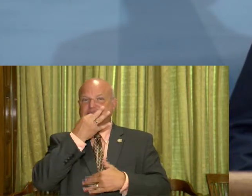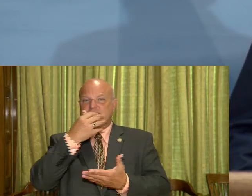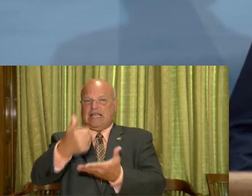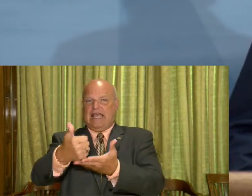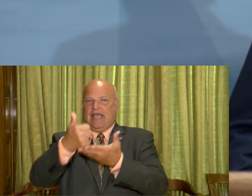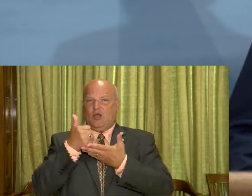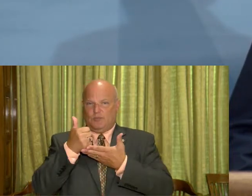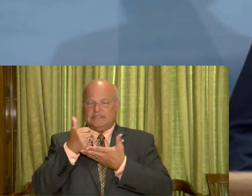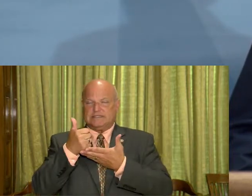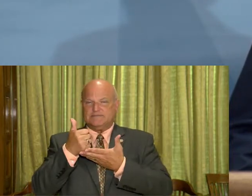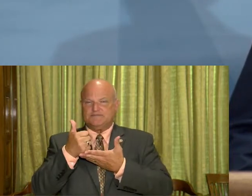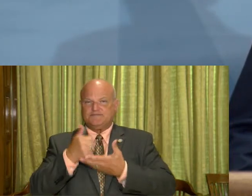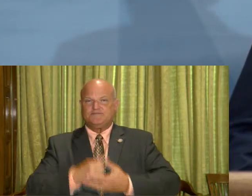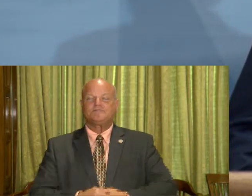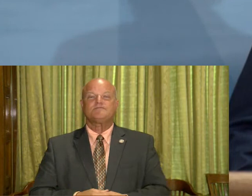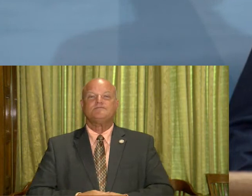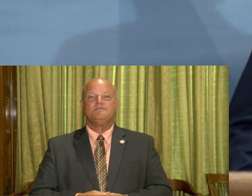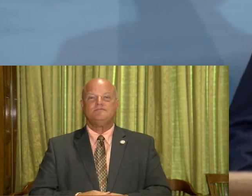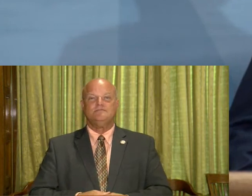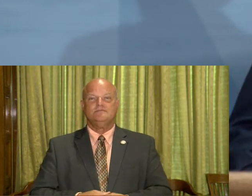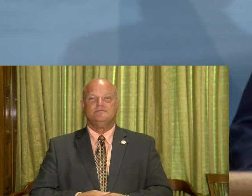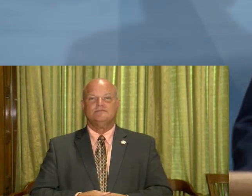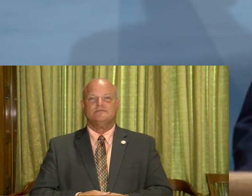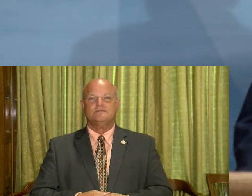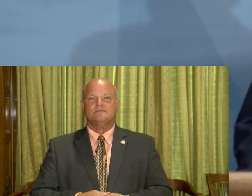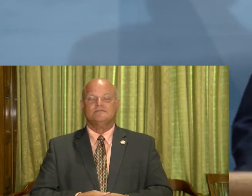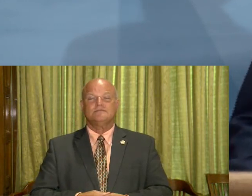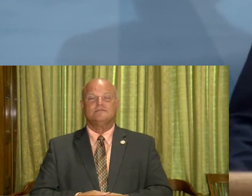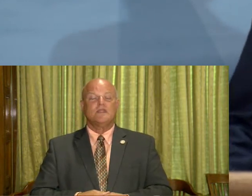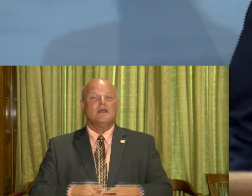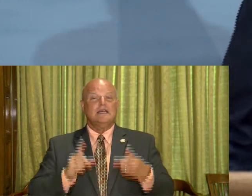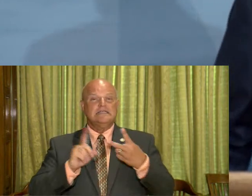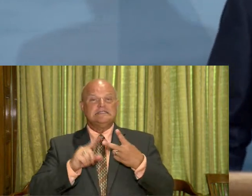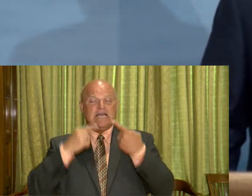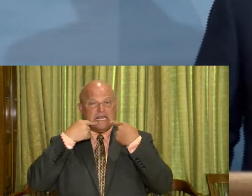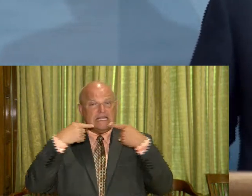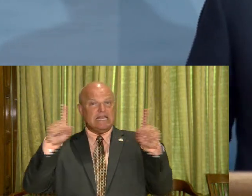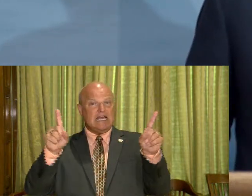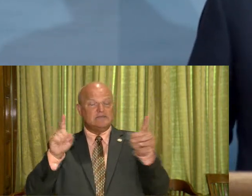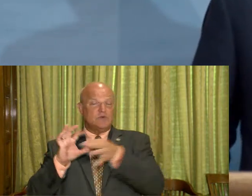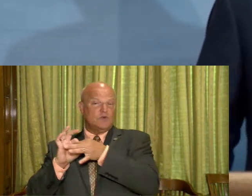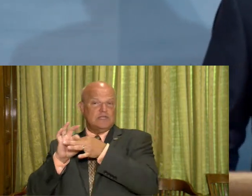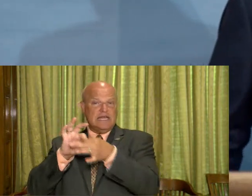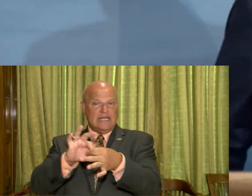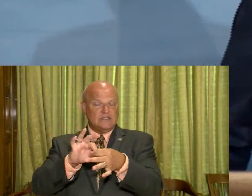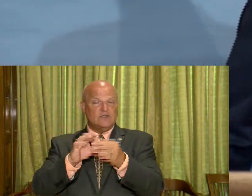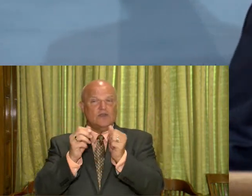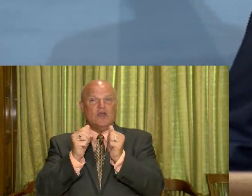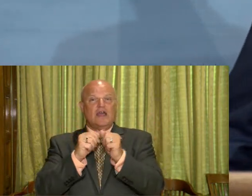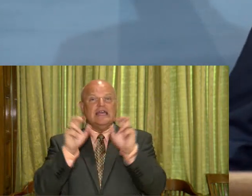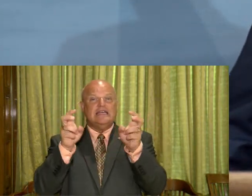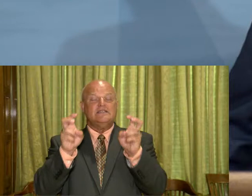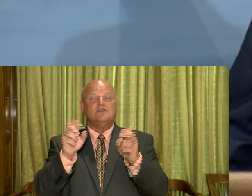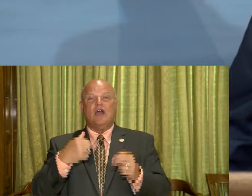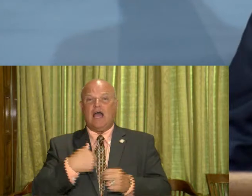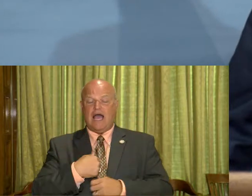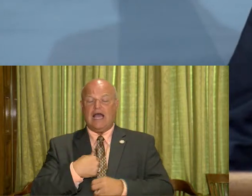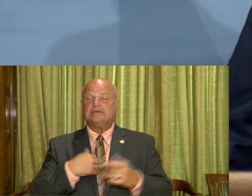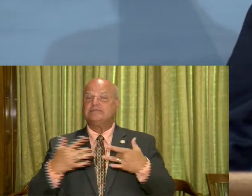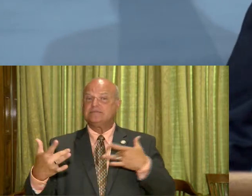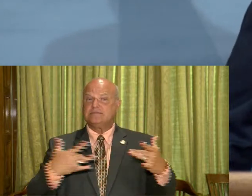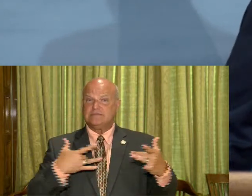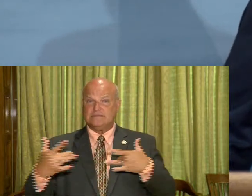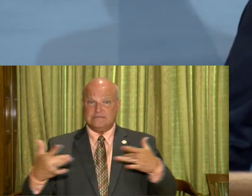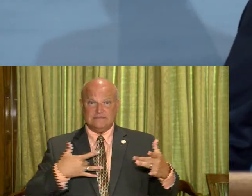be of assistance to us. And then the second announcement is related to the issue that I'm very